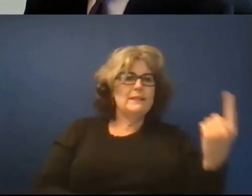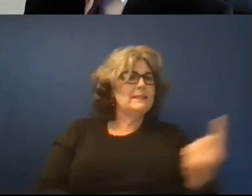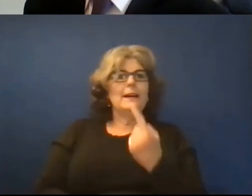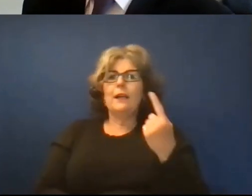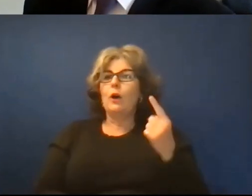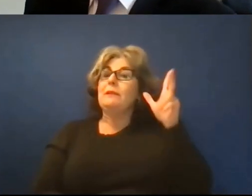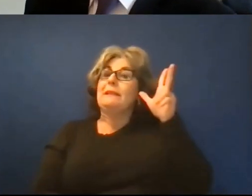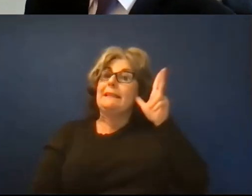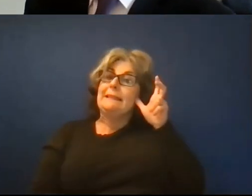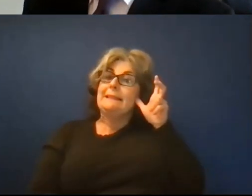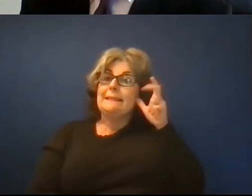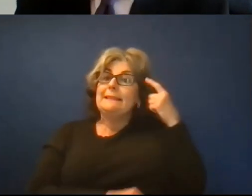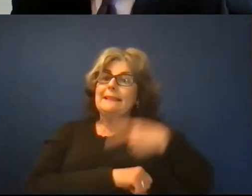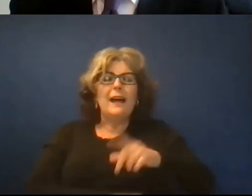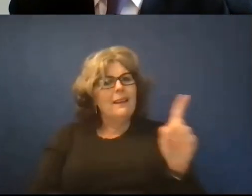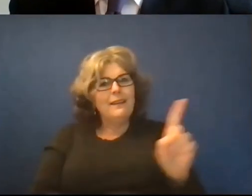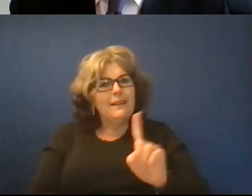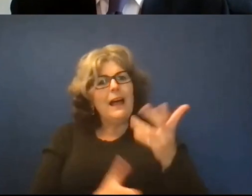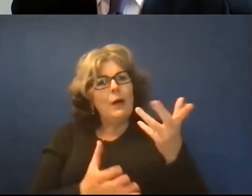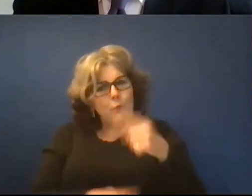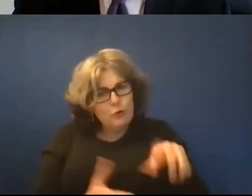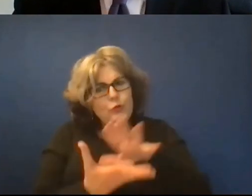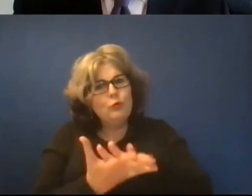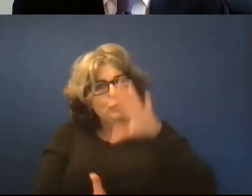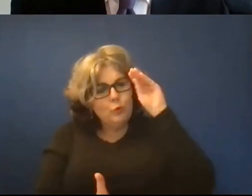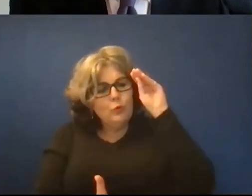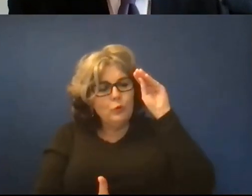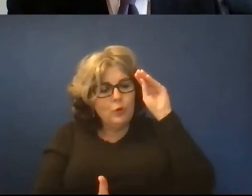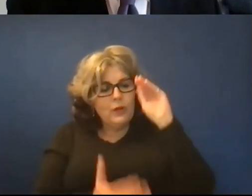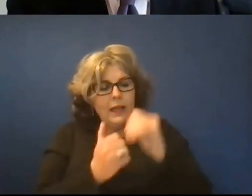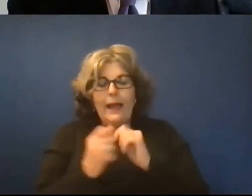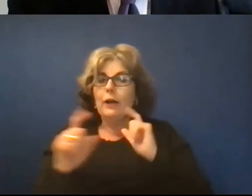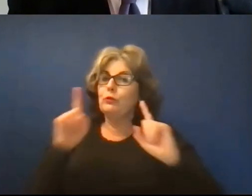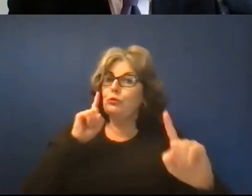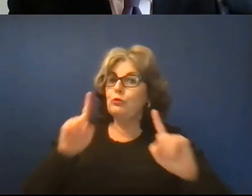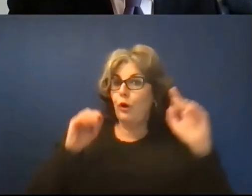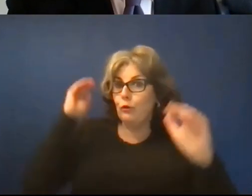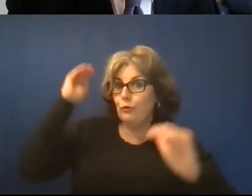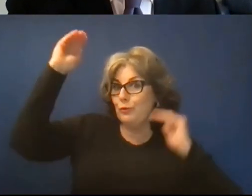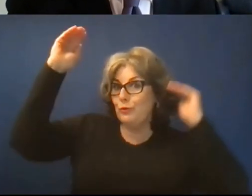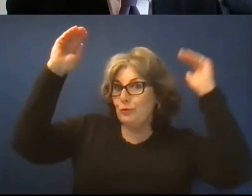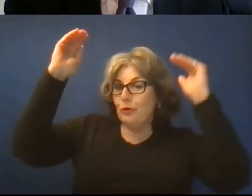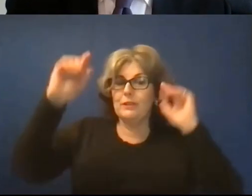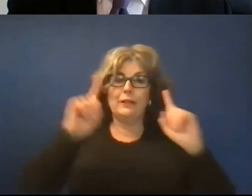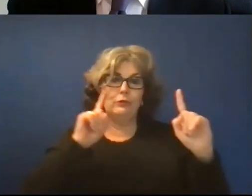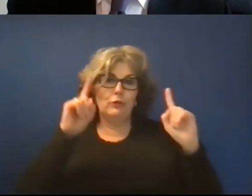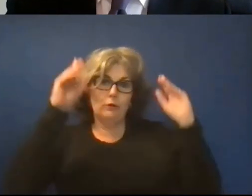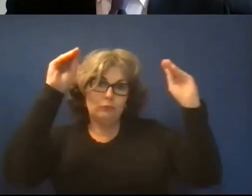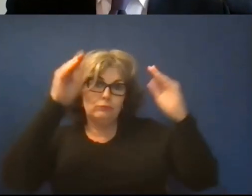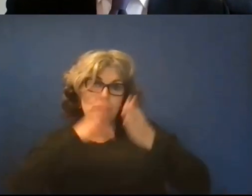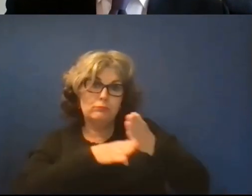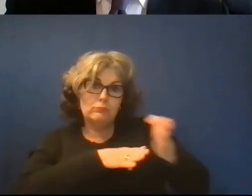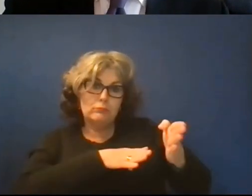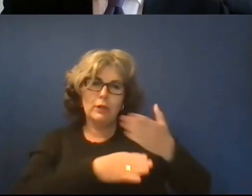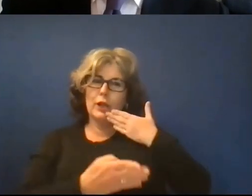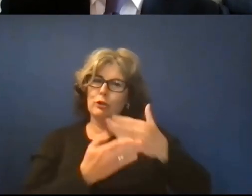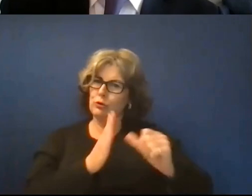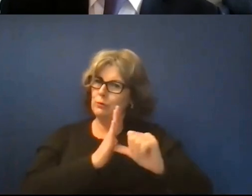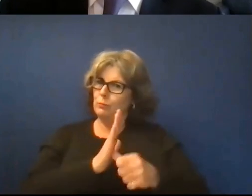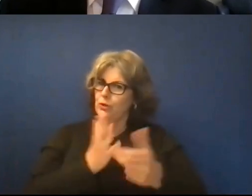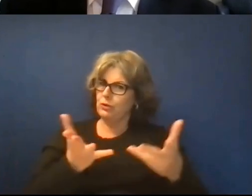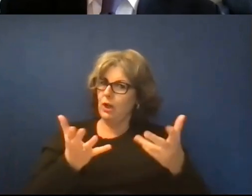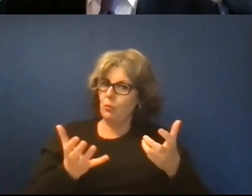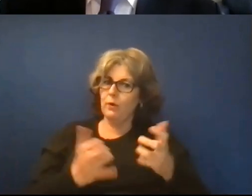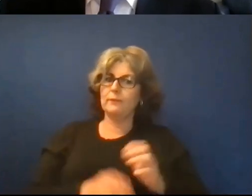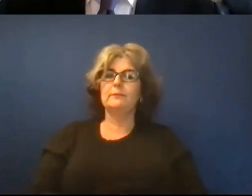listen to a career day talk, okay? I want you to learn how to talk to adults, how to talk to professionals to make a strong impression. So